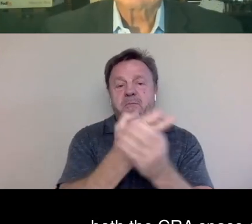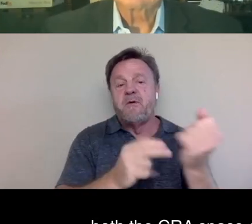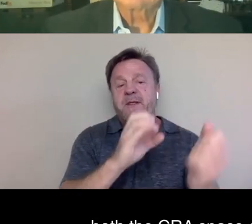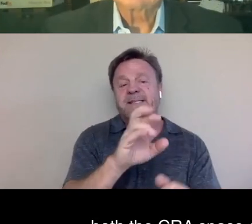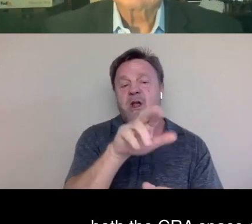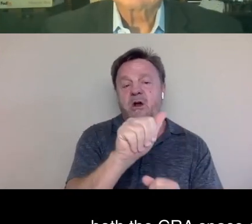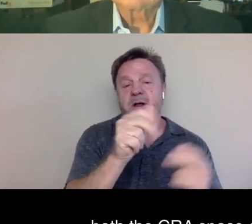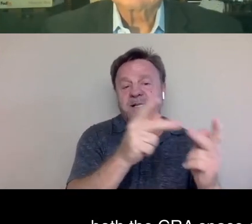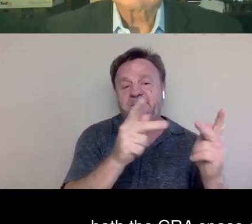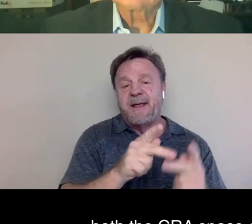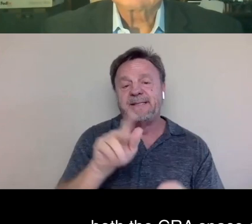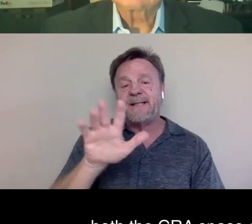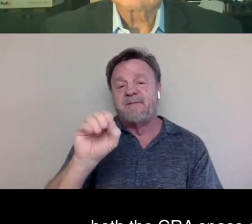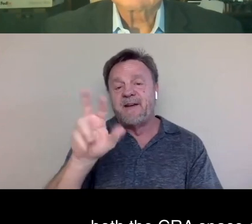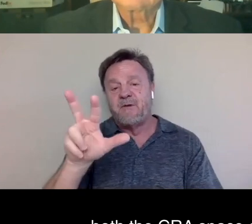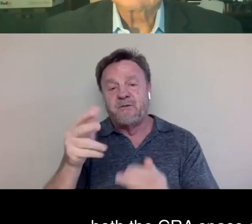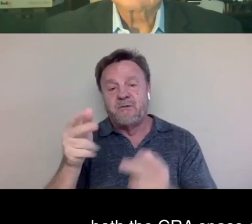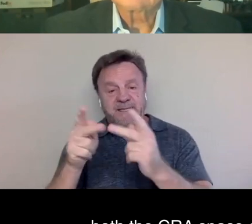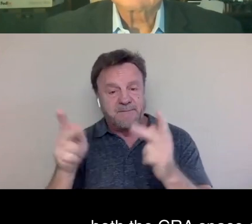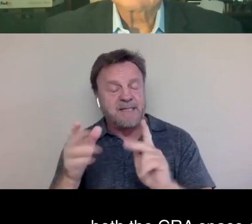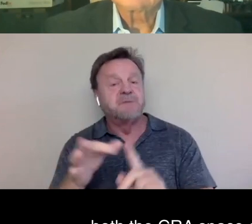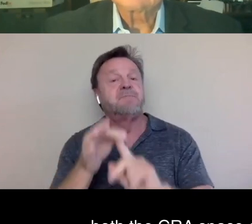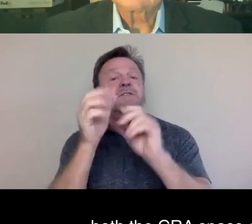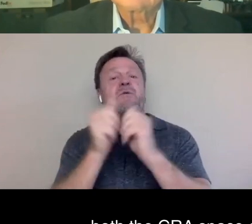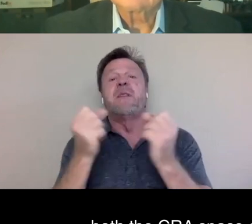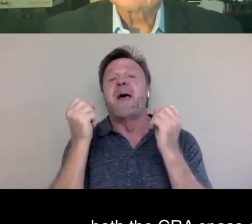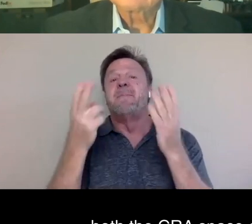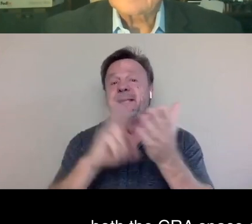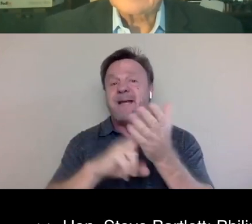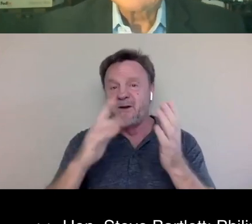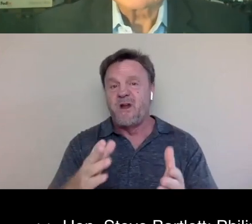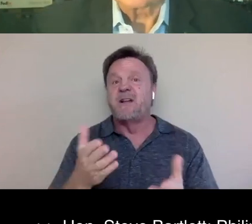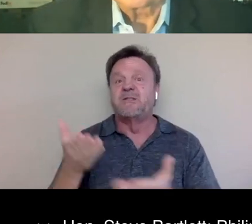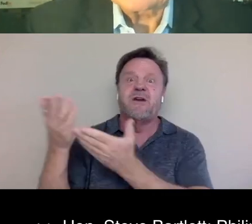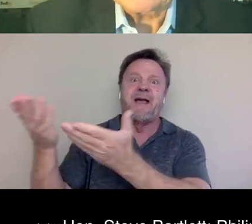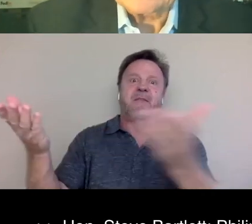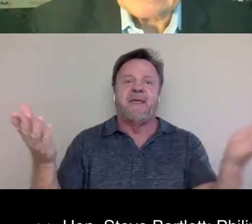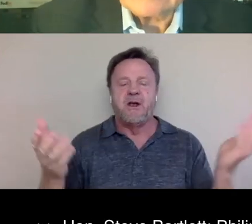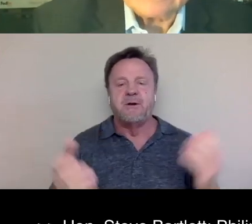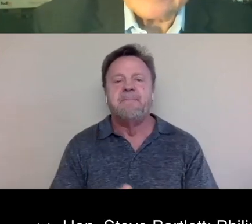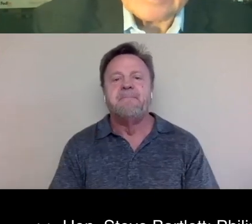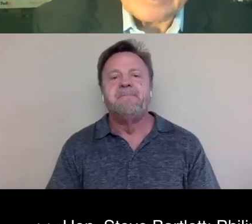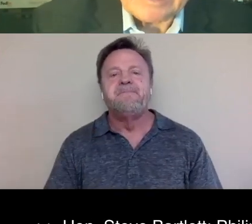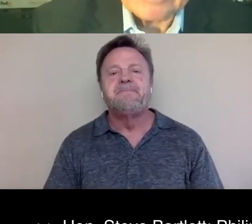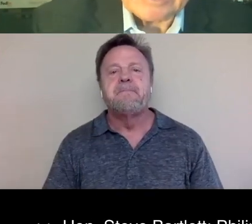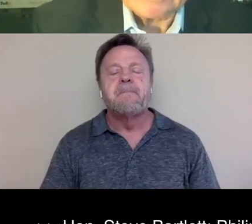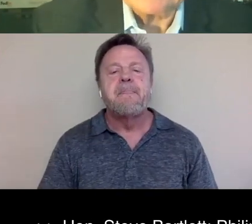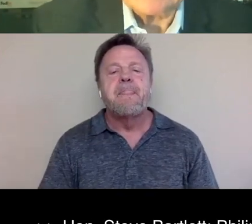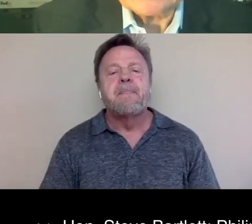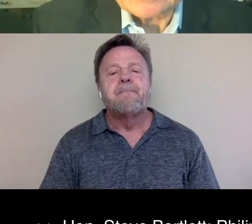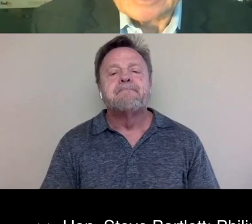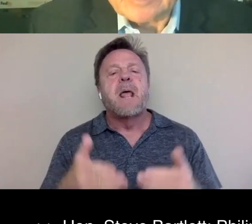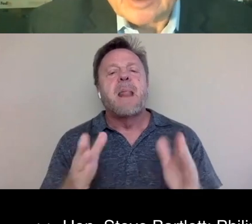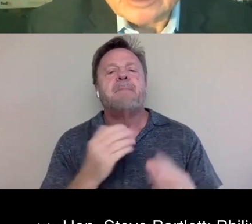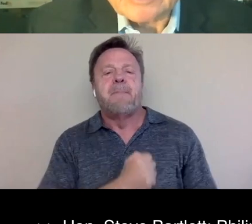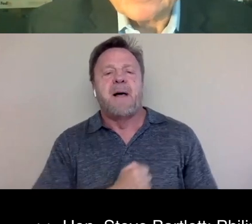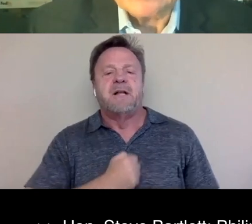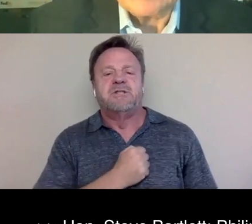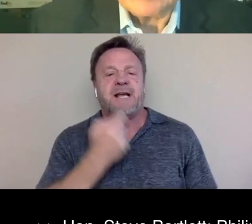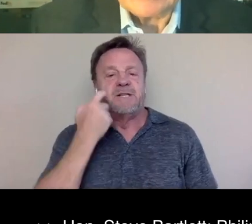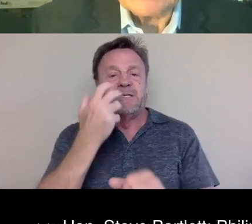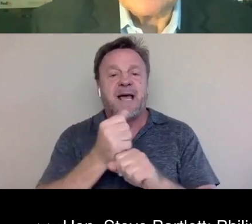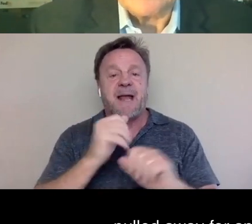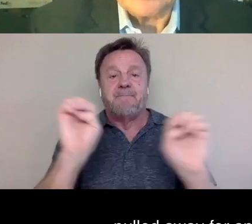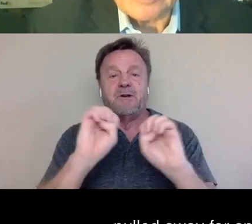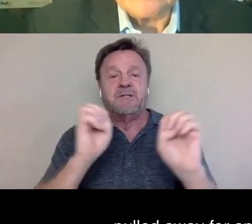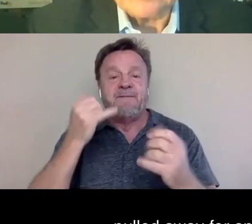the 503 space, especially with, how many contractors are out there. So Philip and Michael, let me apologize. I just got an emergency phone